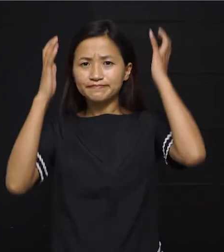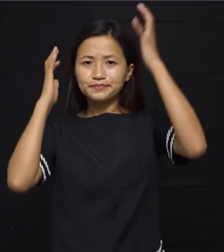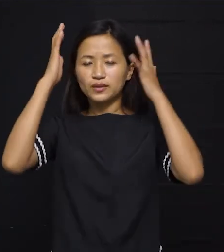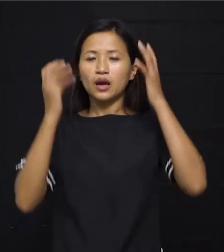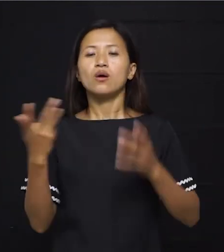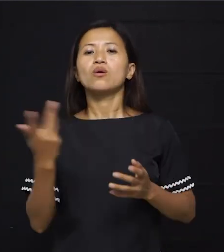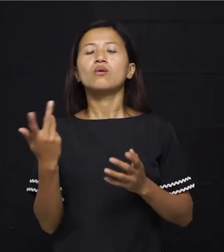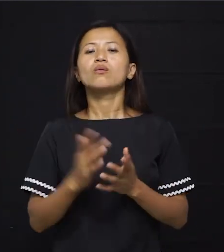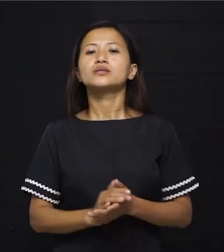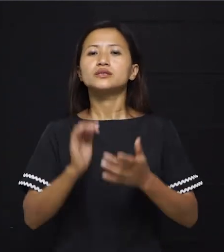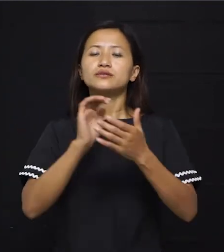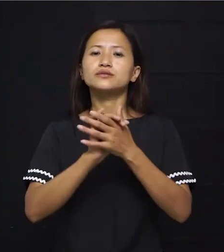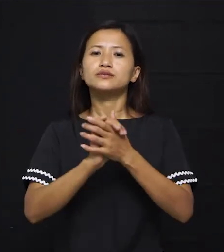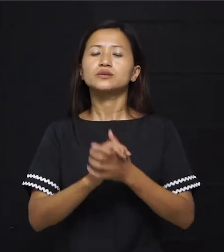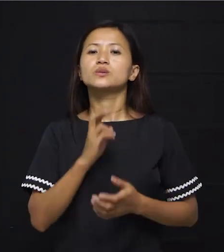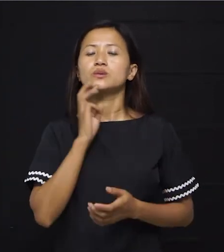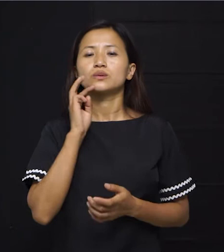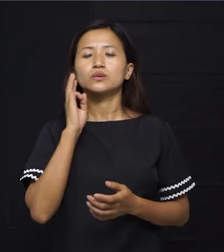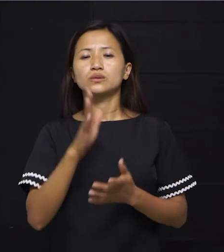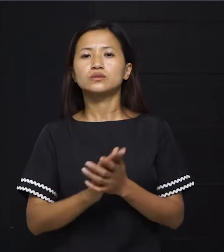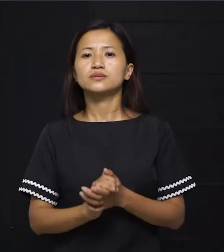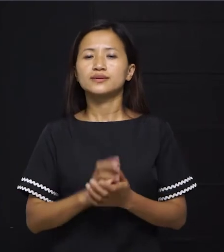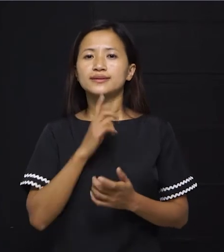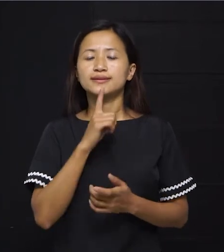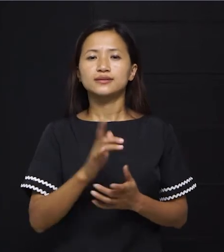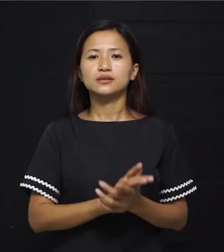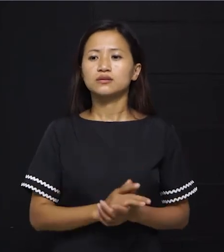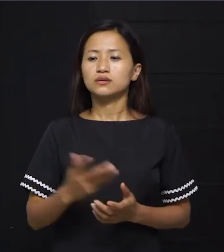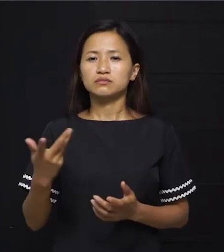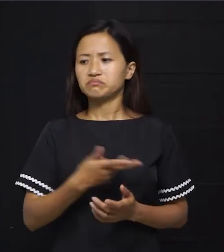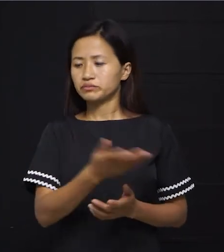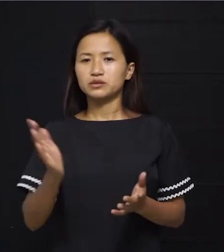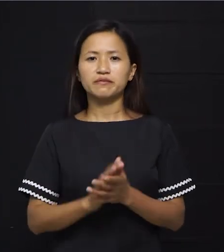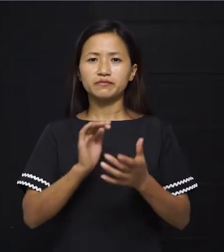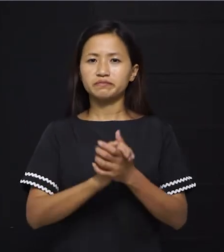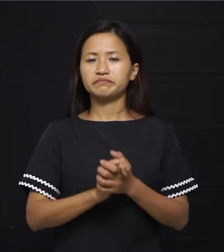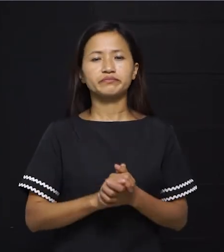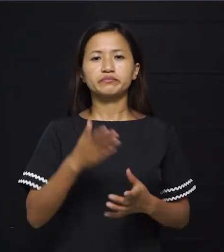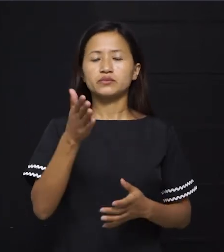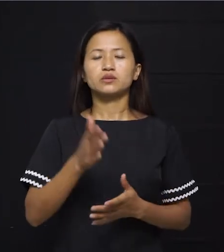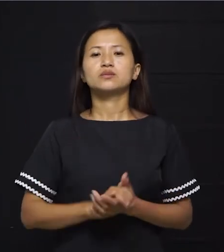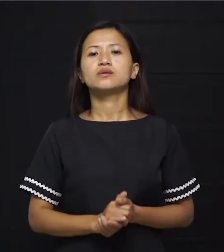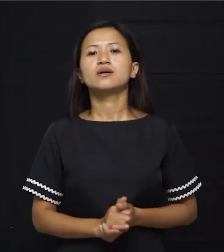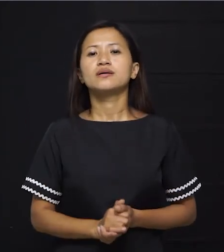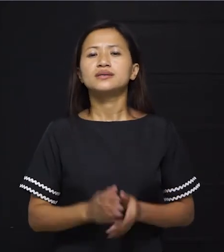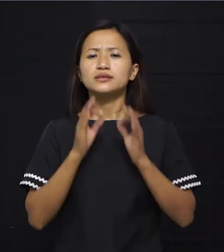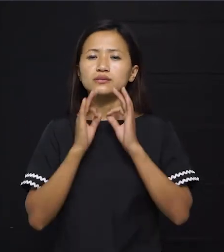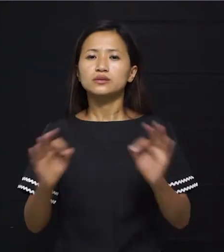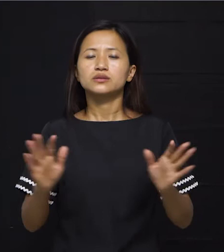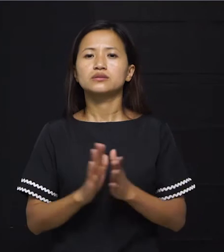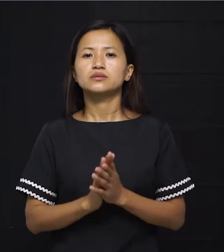know what his friend would say, his former friend, okay? Now they are not friends anymore. They have been, especially